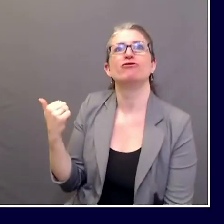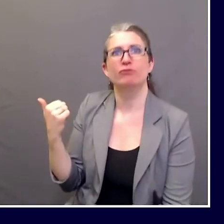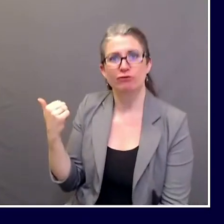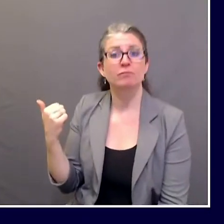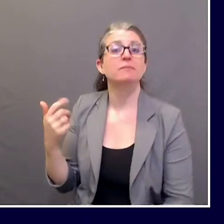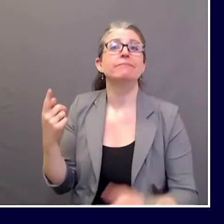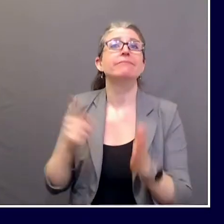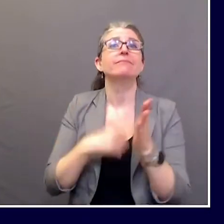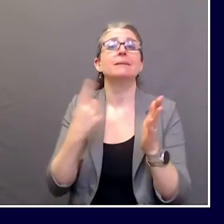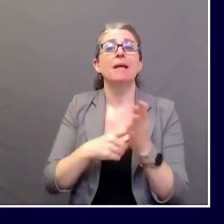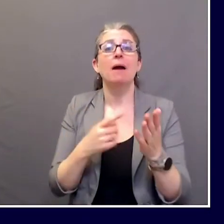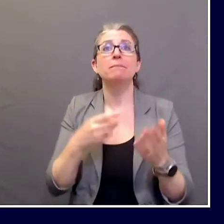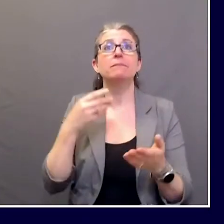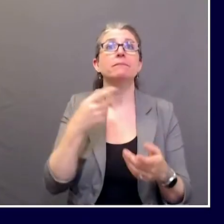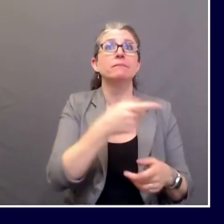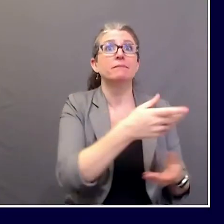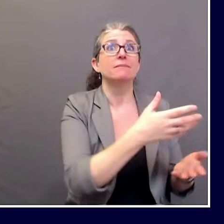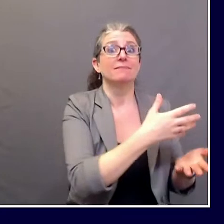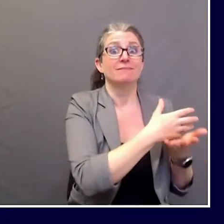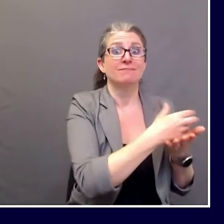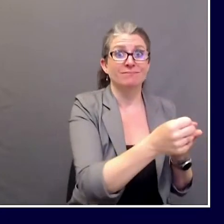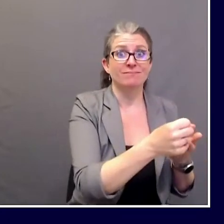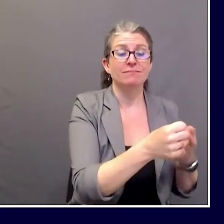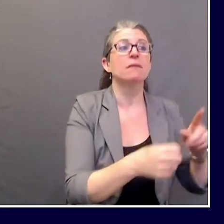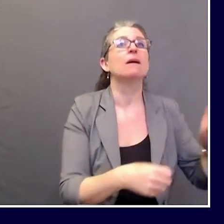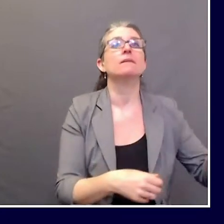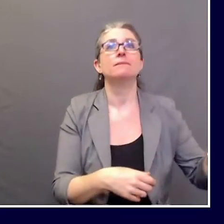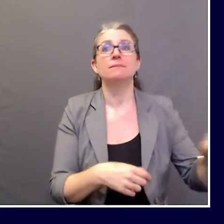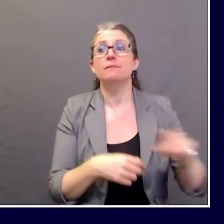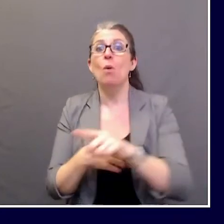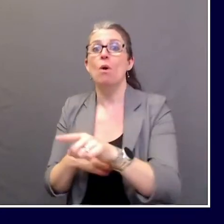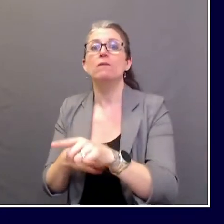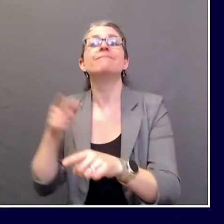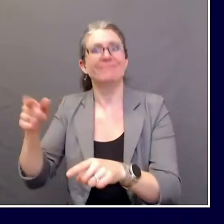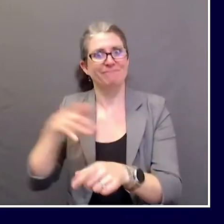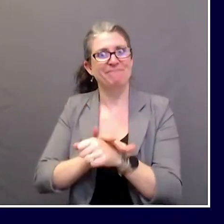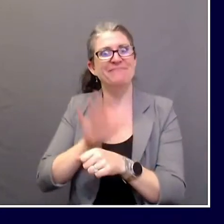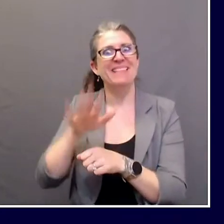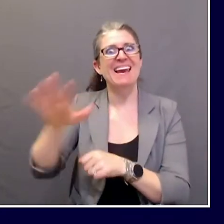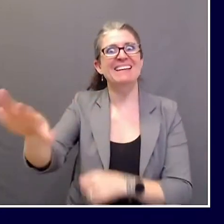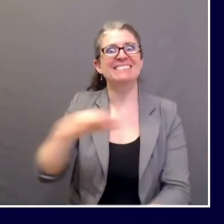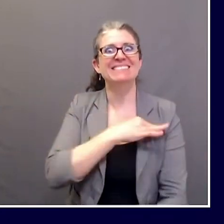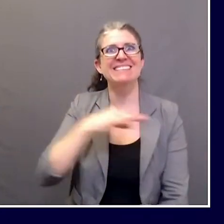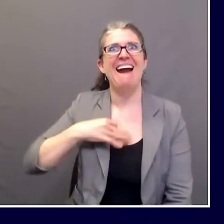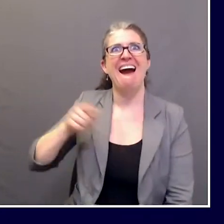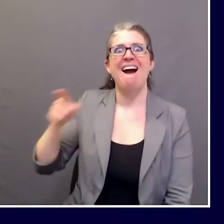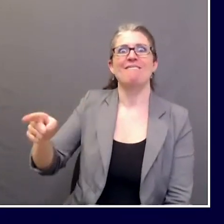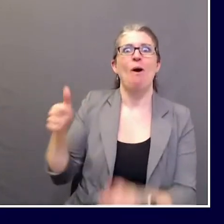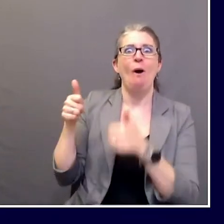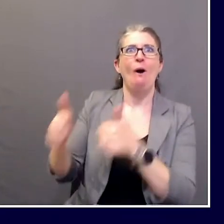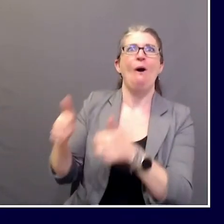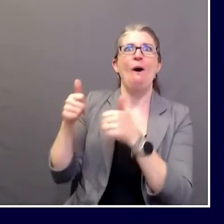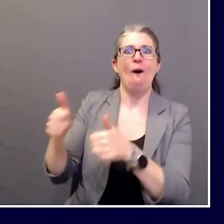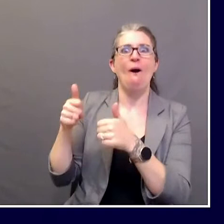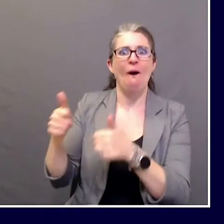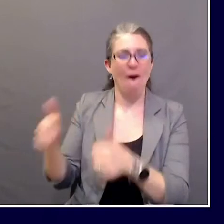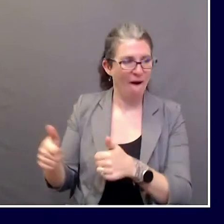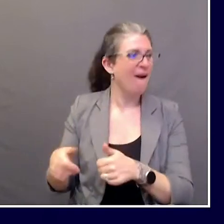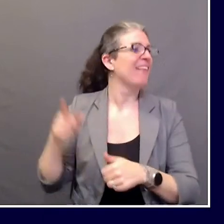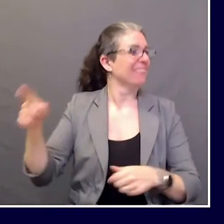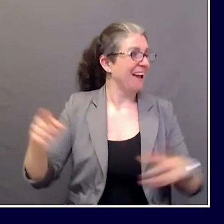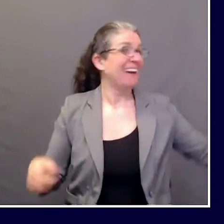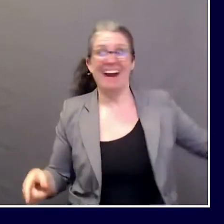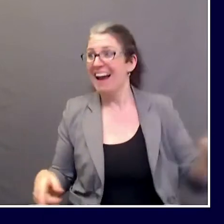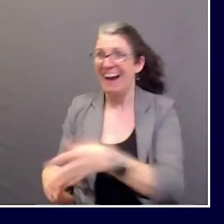said, we have heard, as Governor Mills said, that we'll get more Moderna and more Pfizer next week, we're hoping that keeps us on track. We are